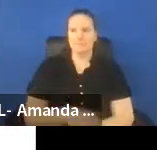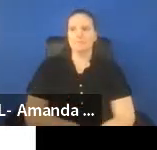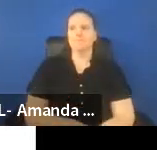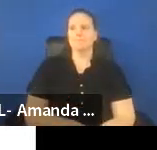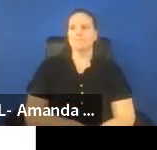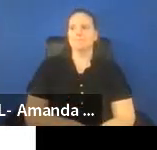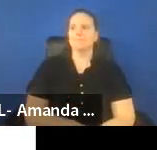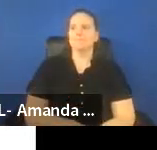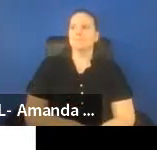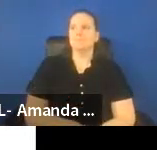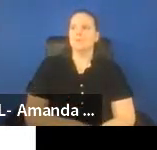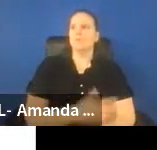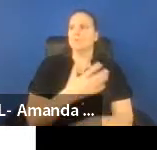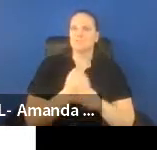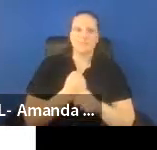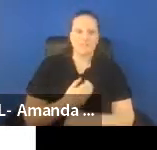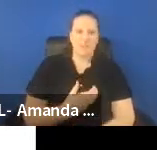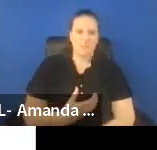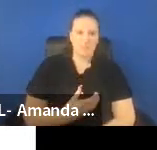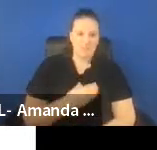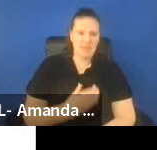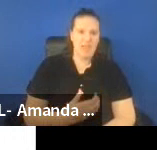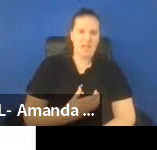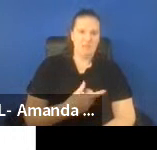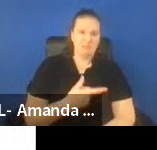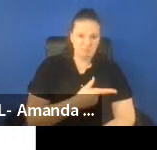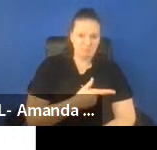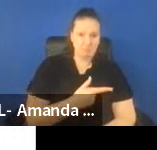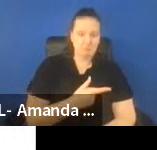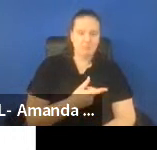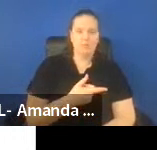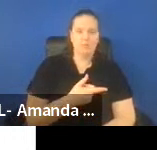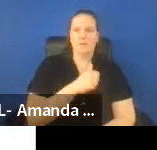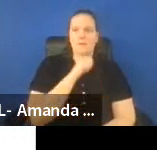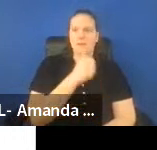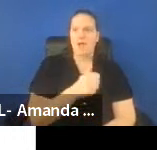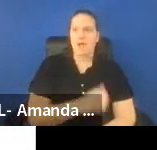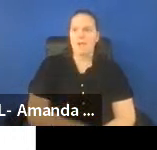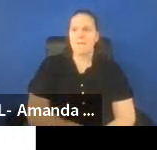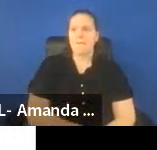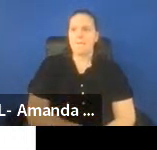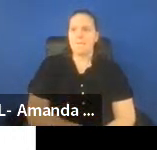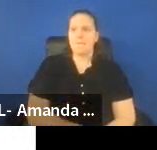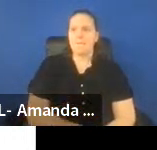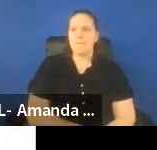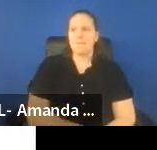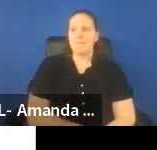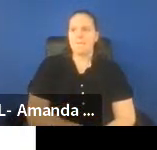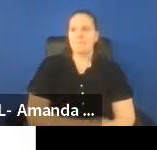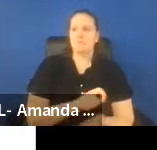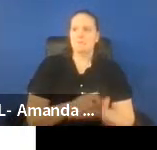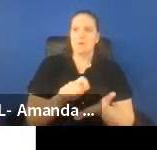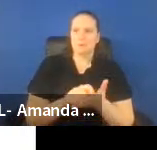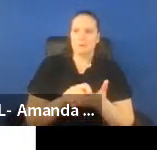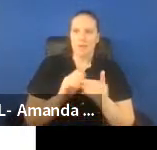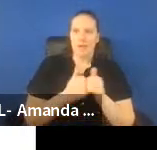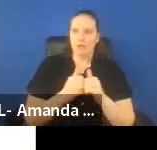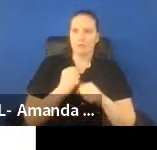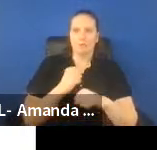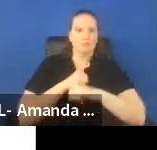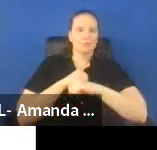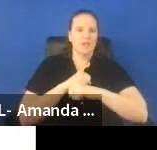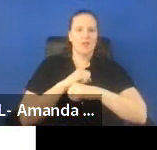However, we received a complaint that it was not being written in a way to protect